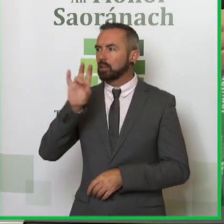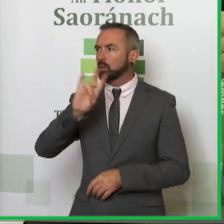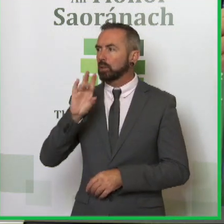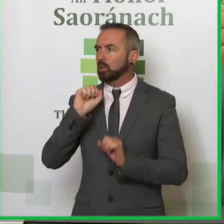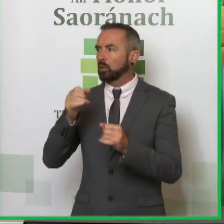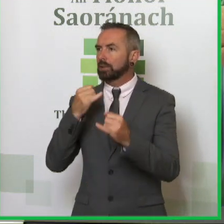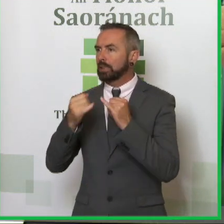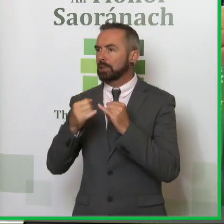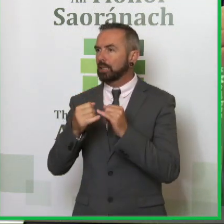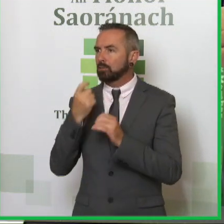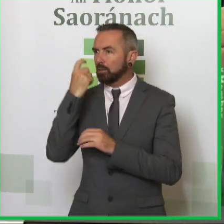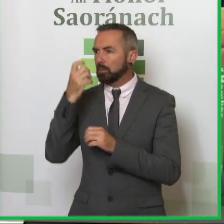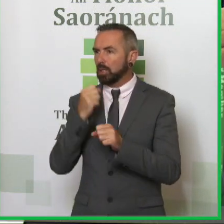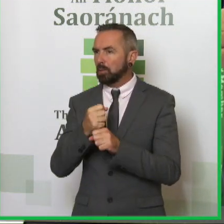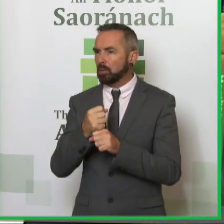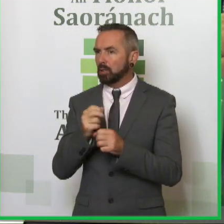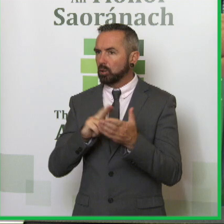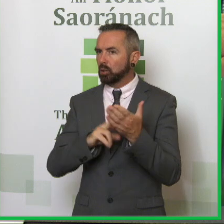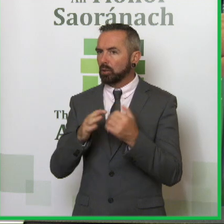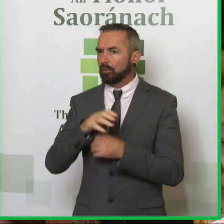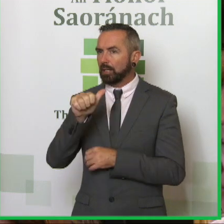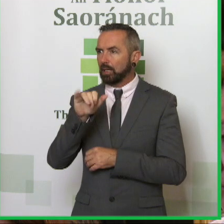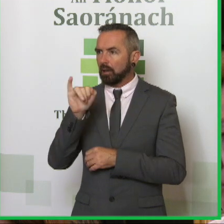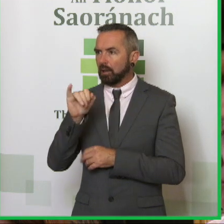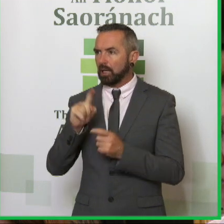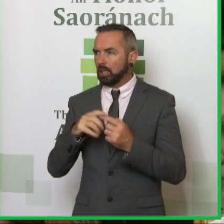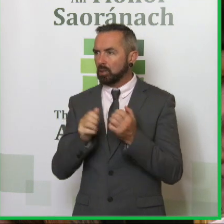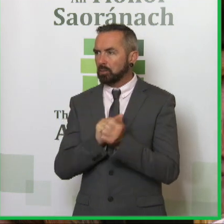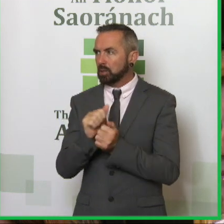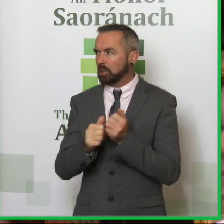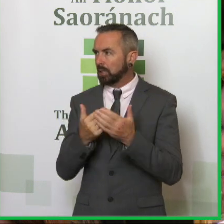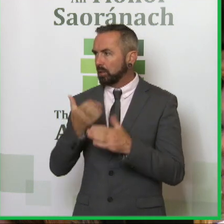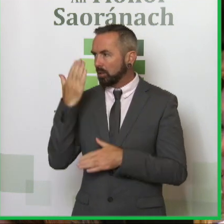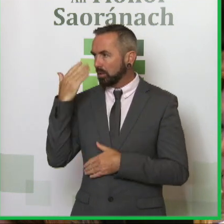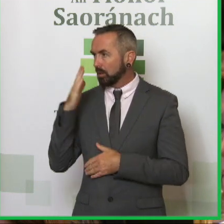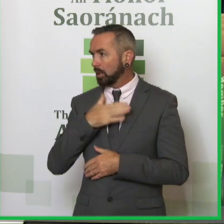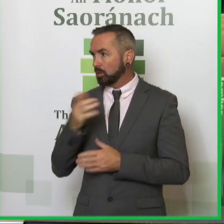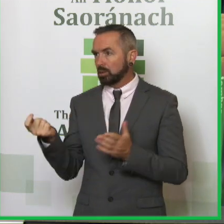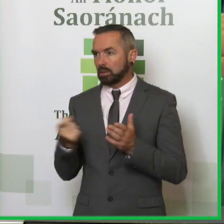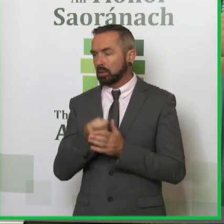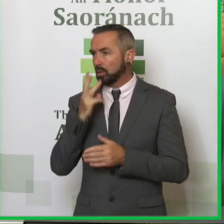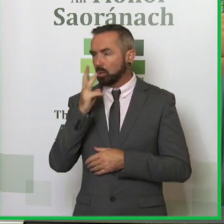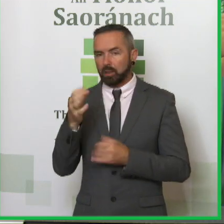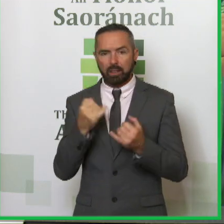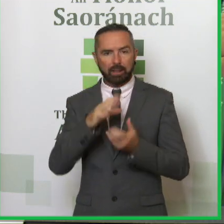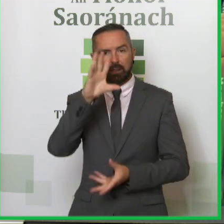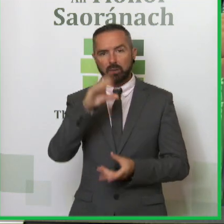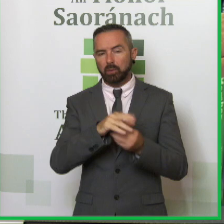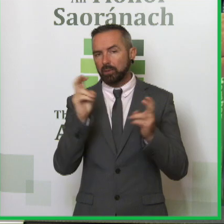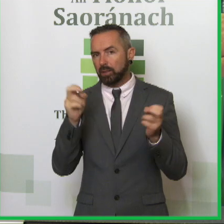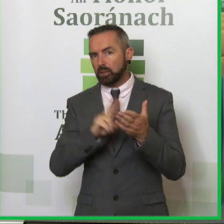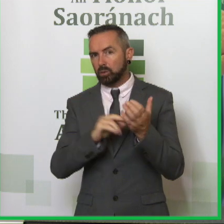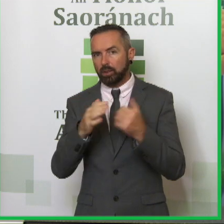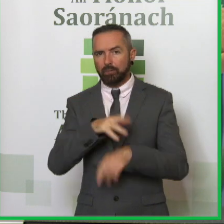detailed suggestion around the inclusion of our use of artificial intelligence and machine learning, I can just insert a sort of a summary phrase here, which is use